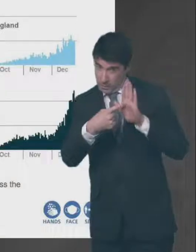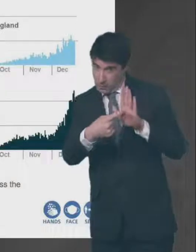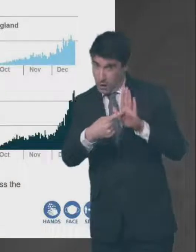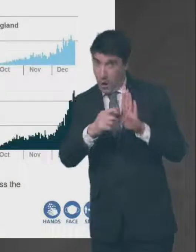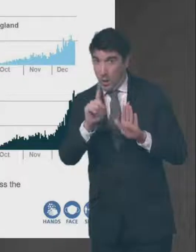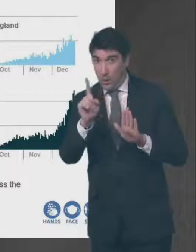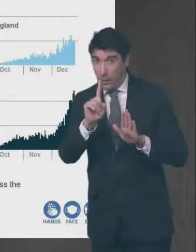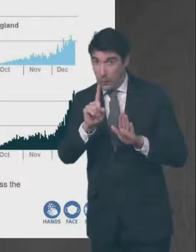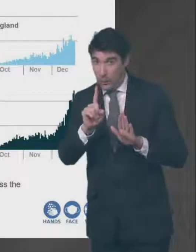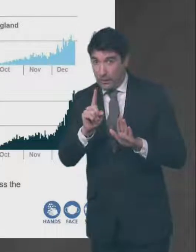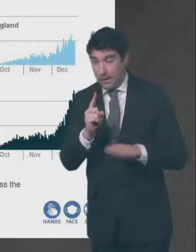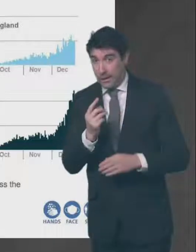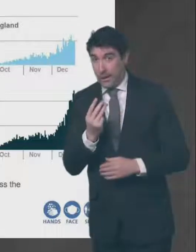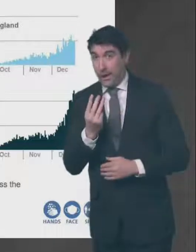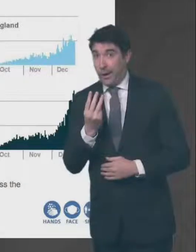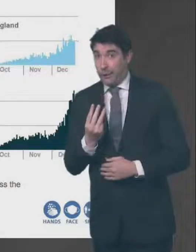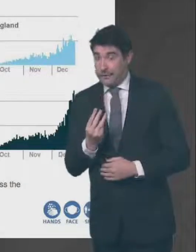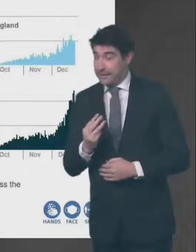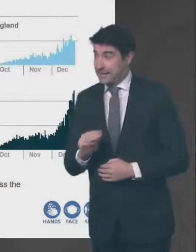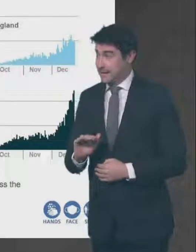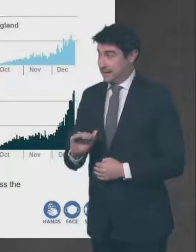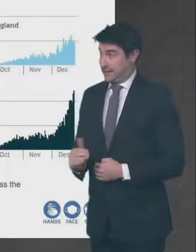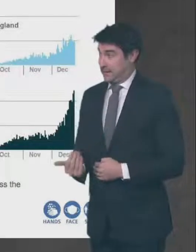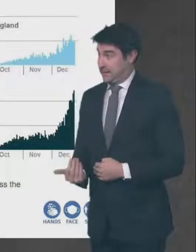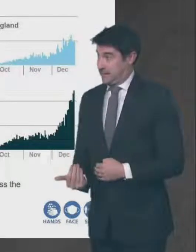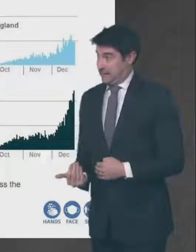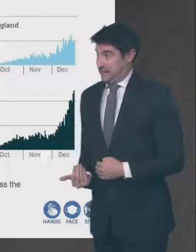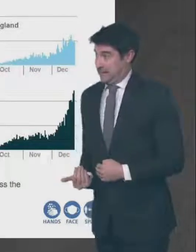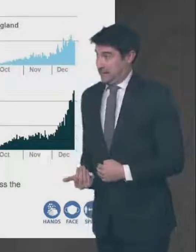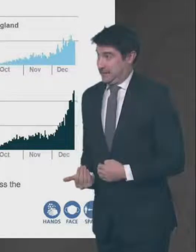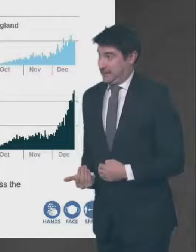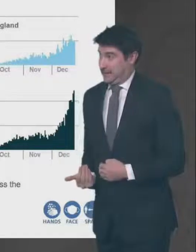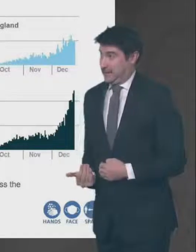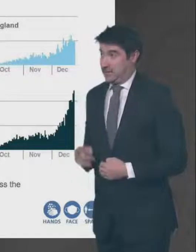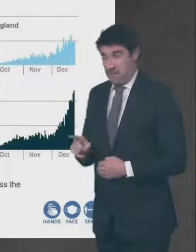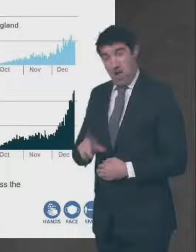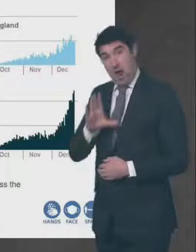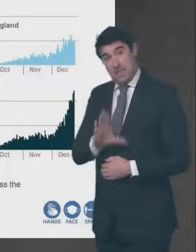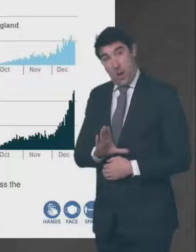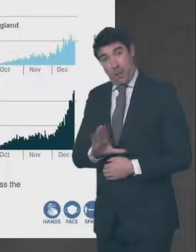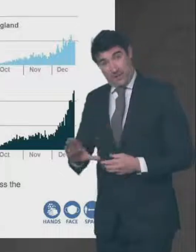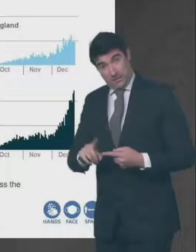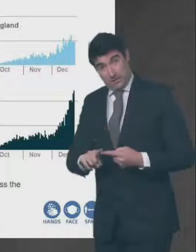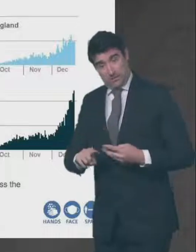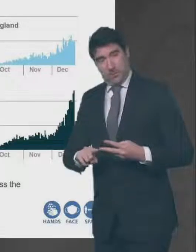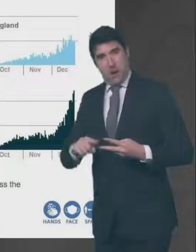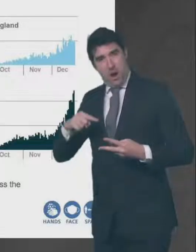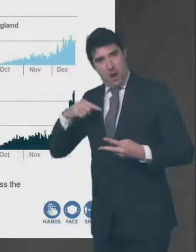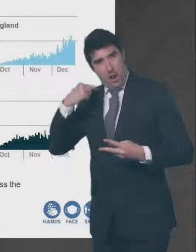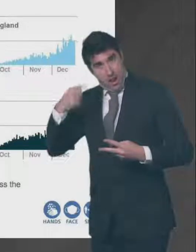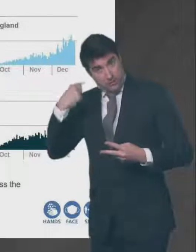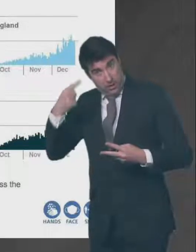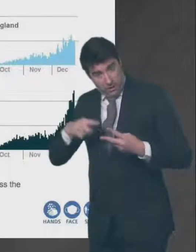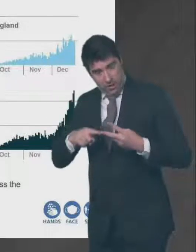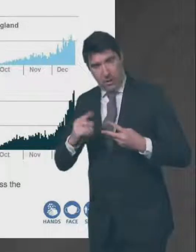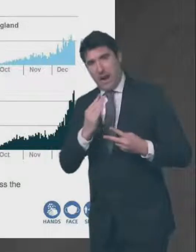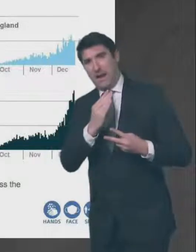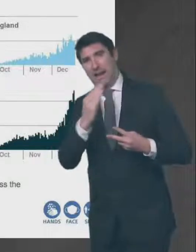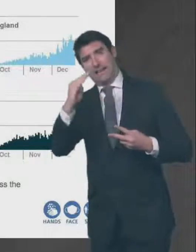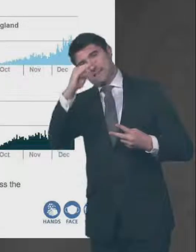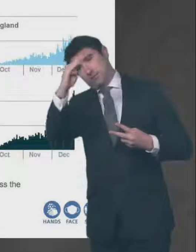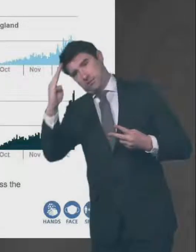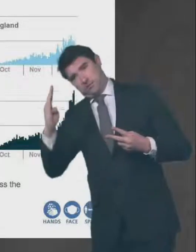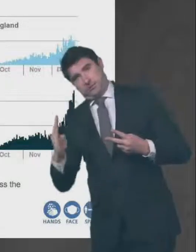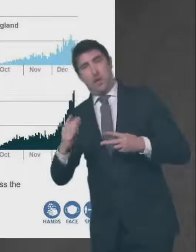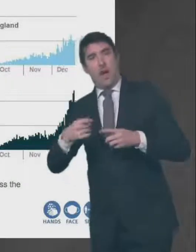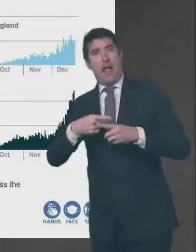in the bottom right-hand corner, the South East, London and the East of England, where you can see very sharp rises that